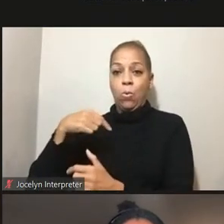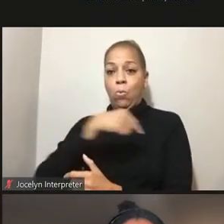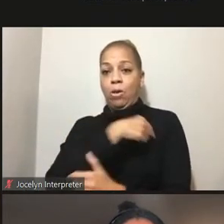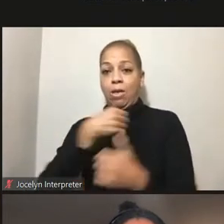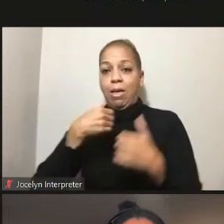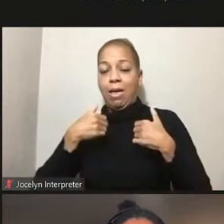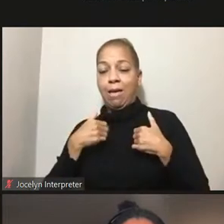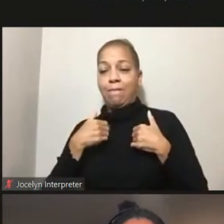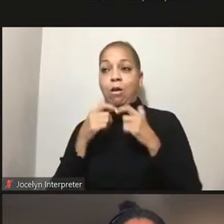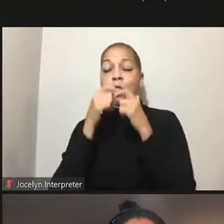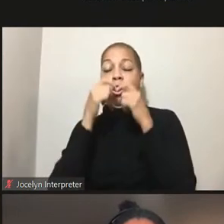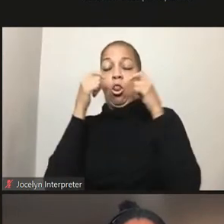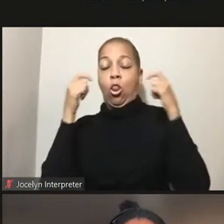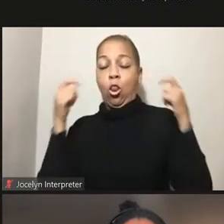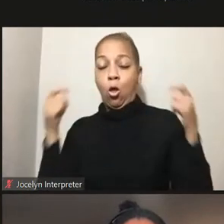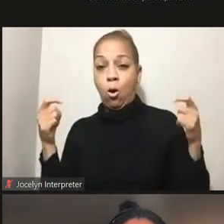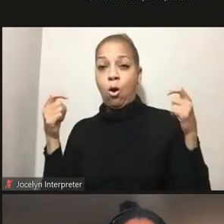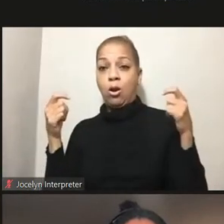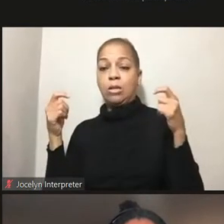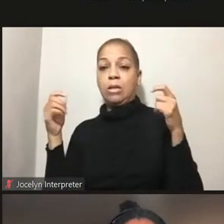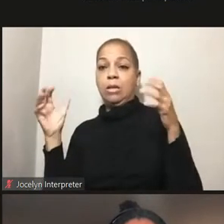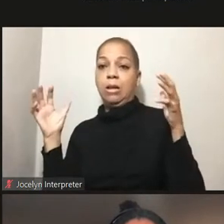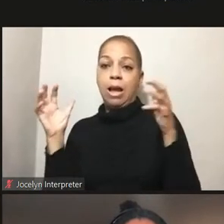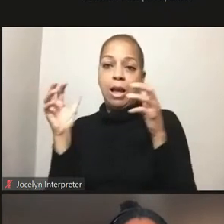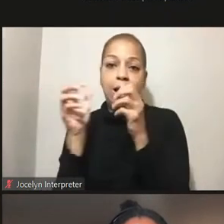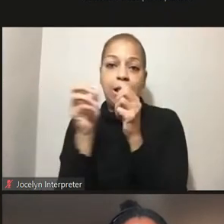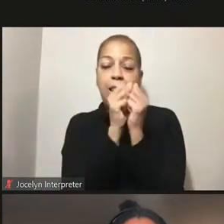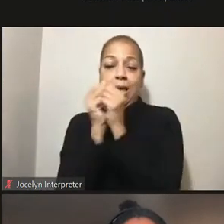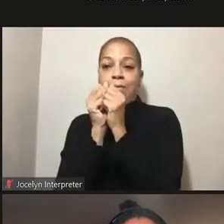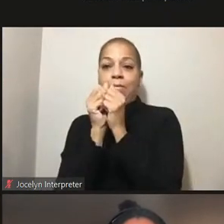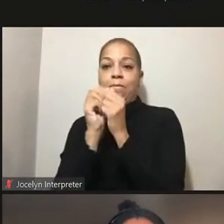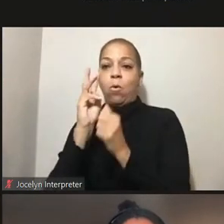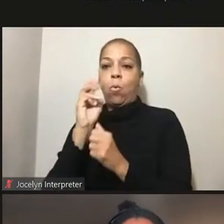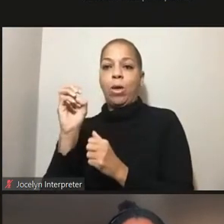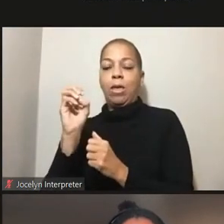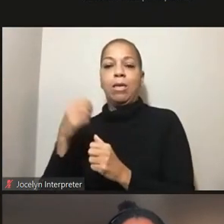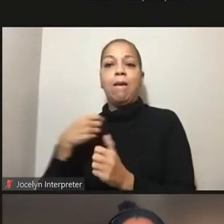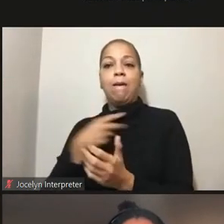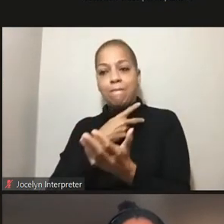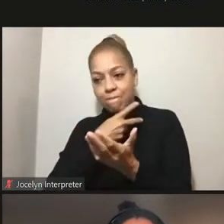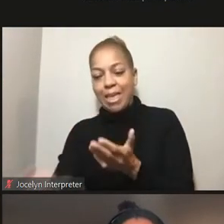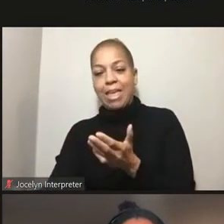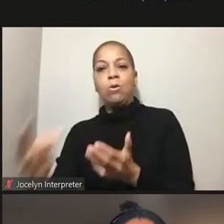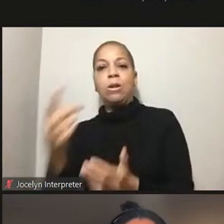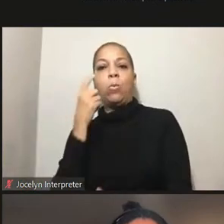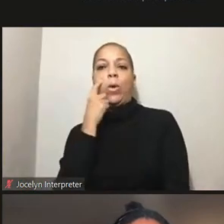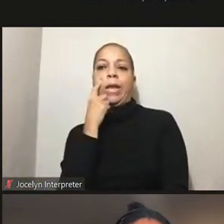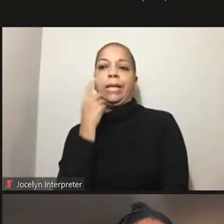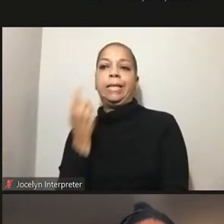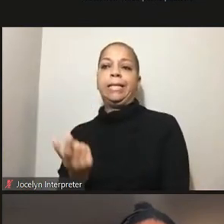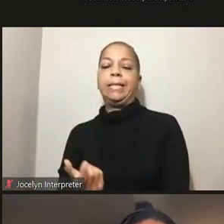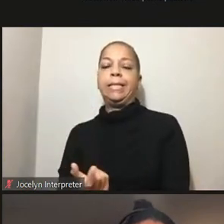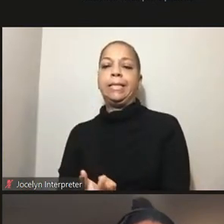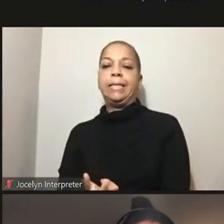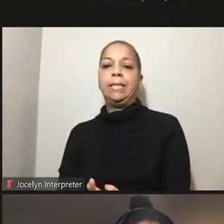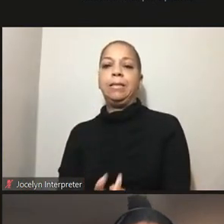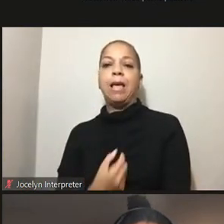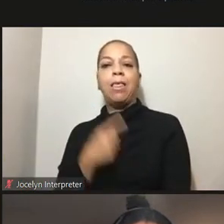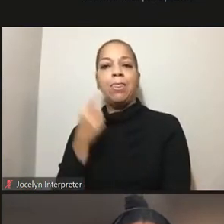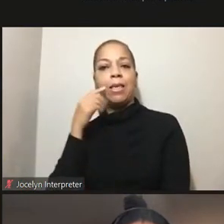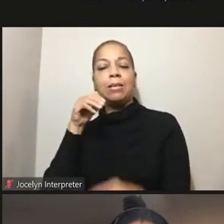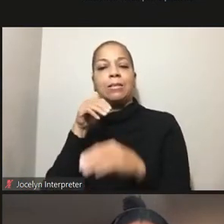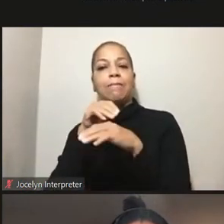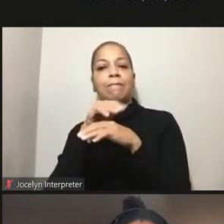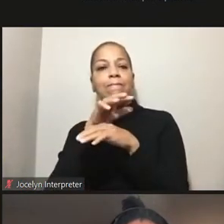a large collective we have failed in witnessing. And I think it's influenced by the factors named by